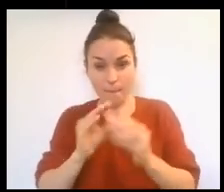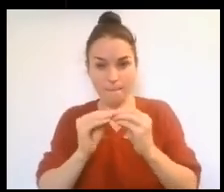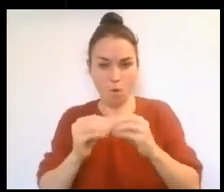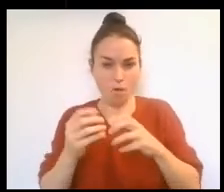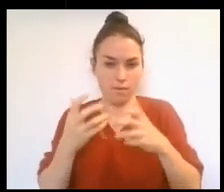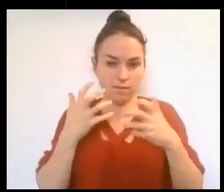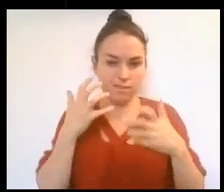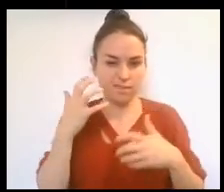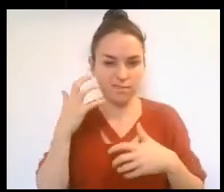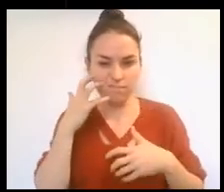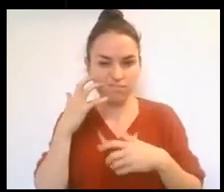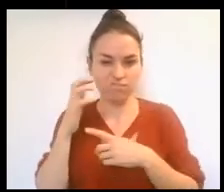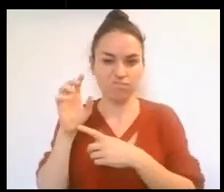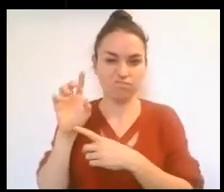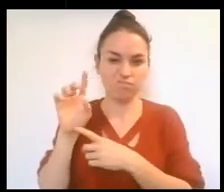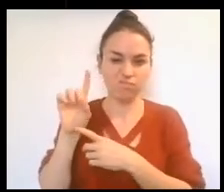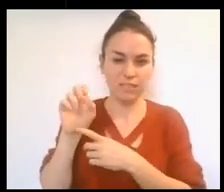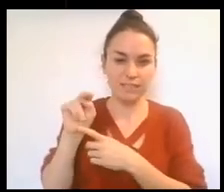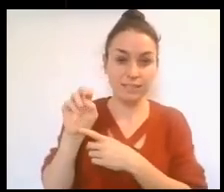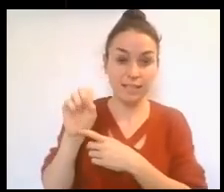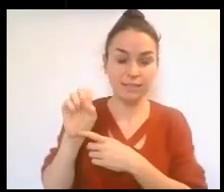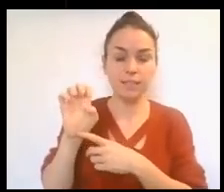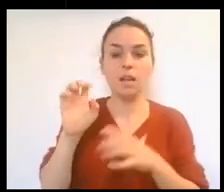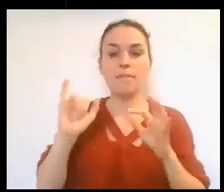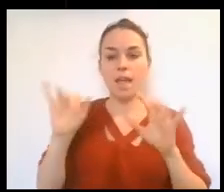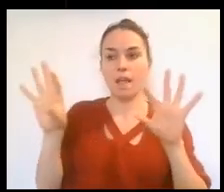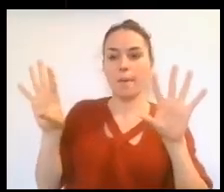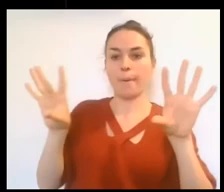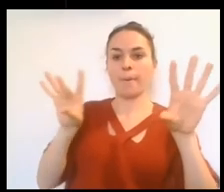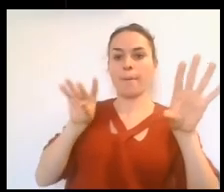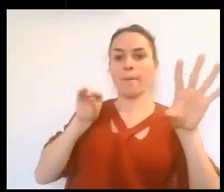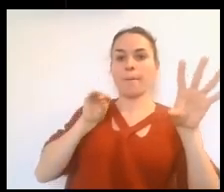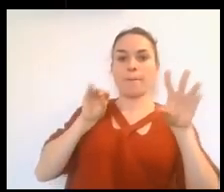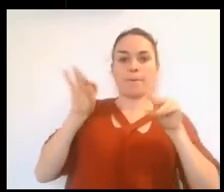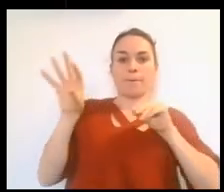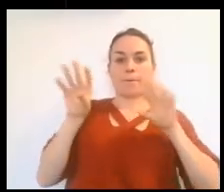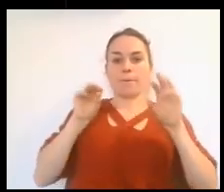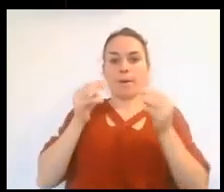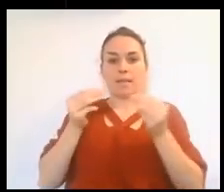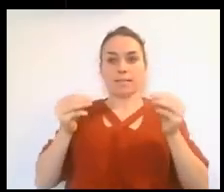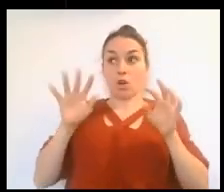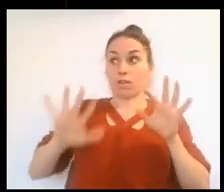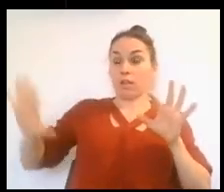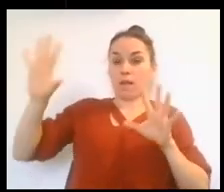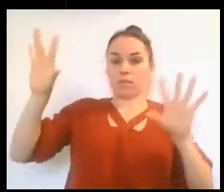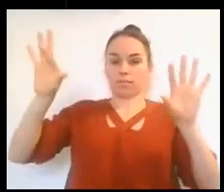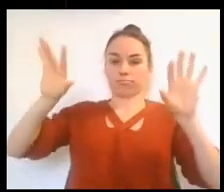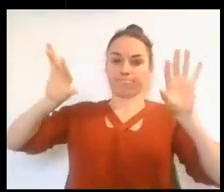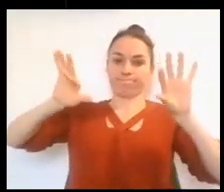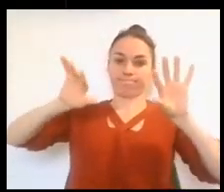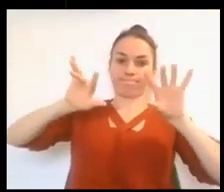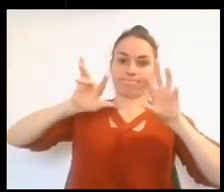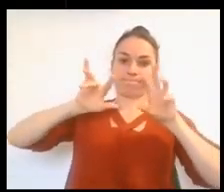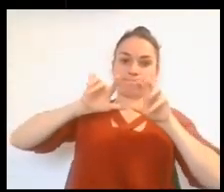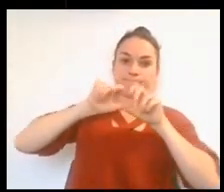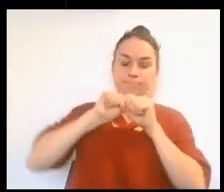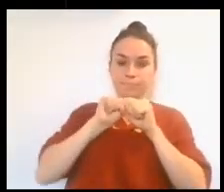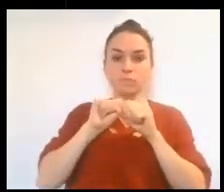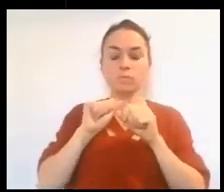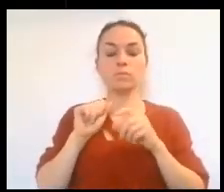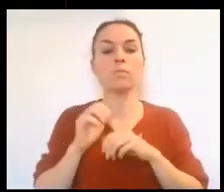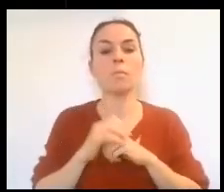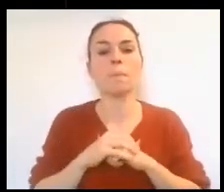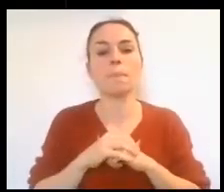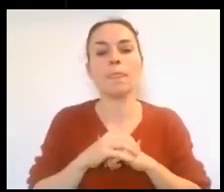successfully gravitationally attracting material from around it as the void around it forms.